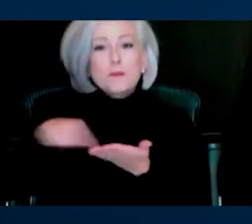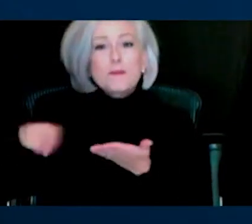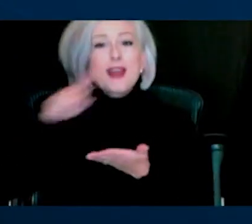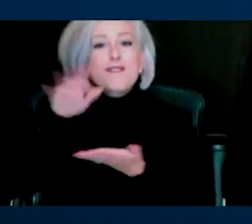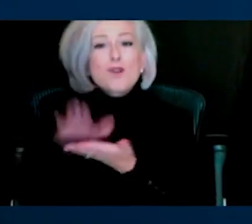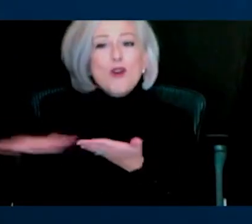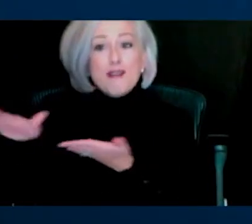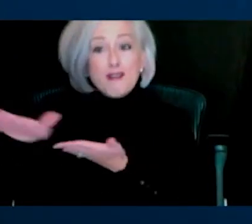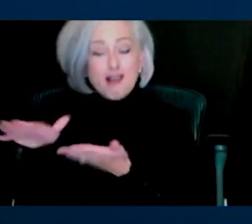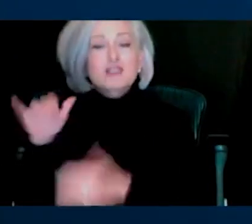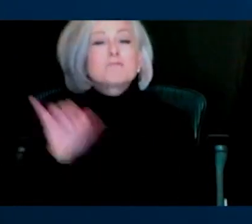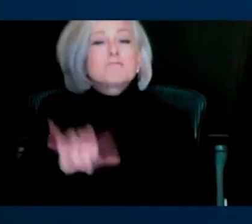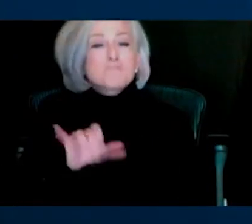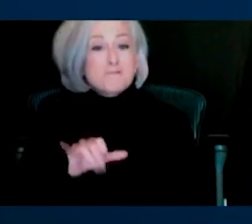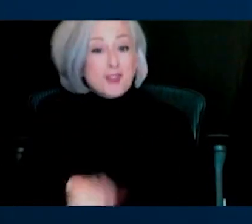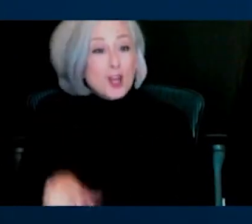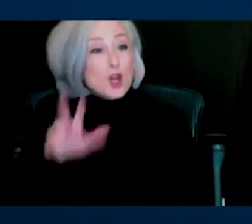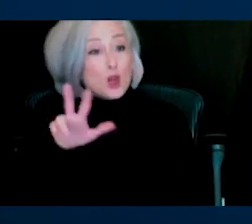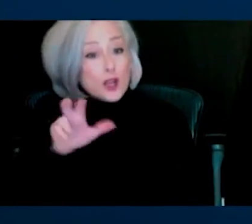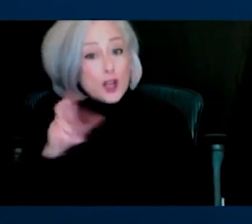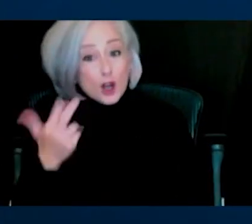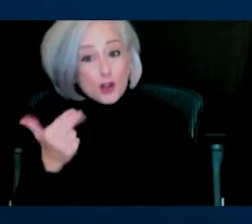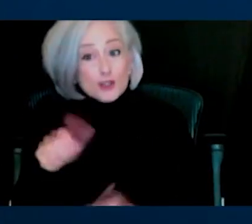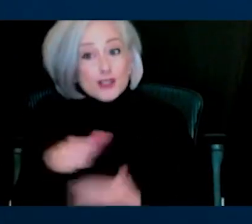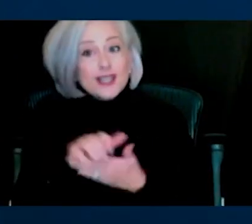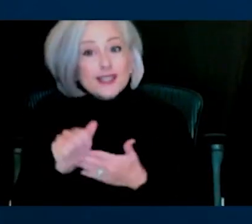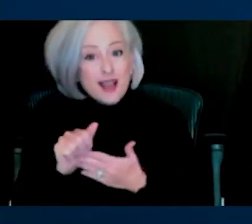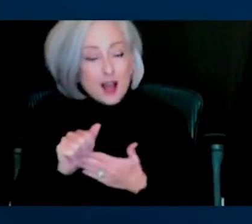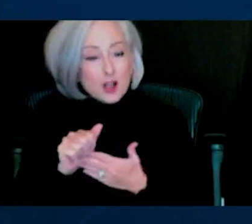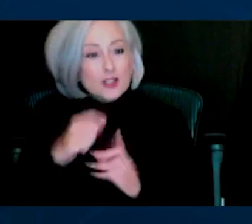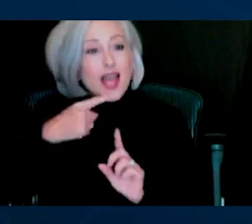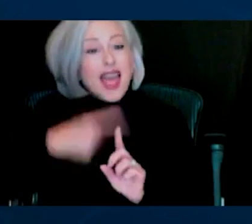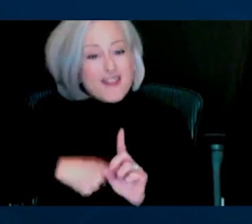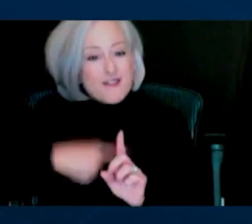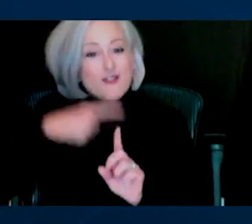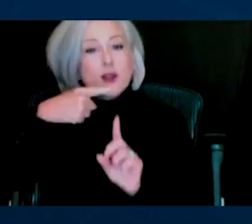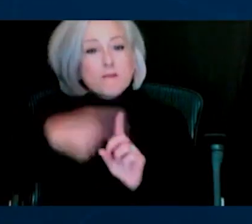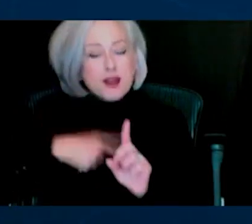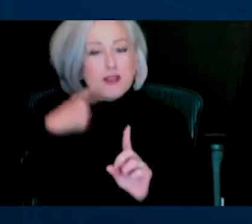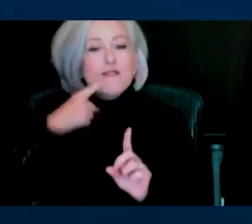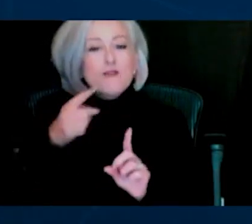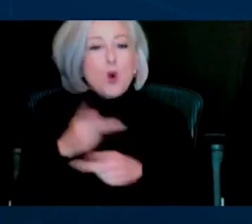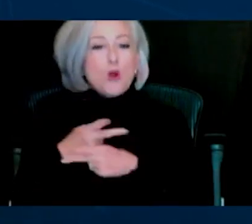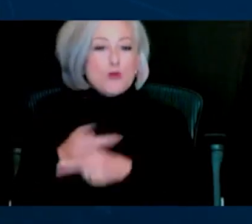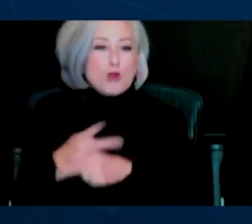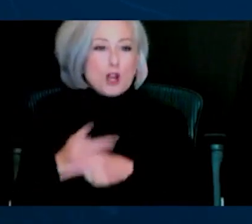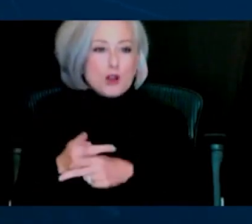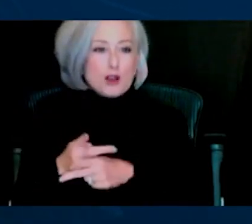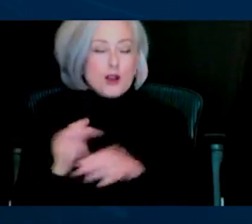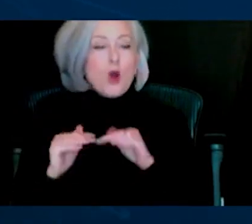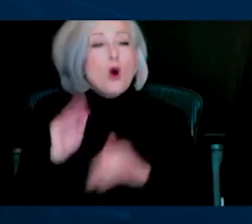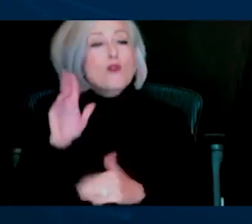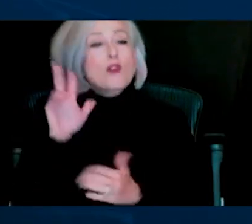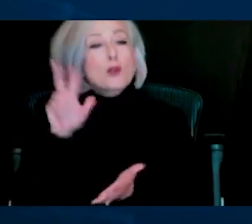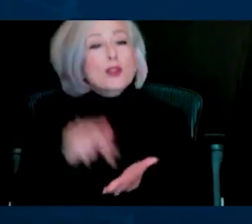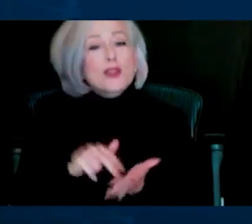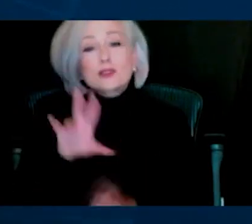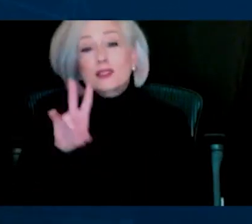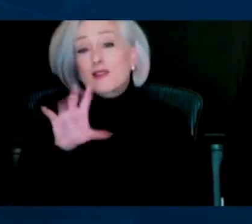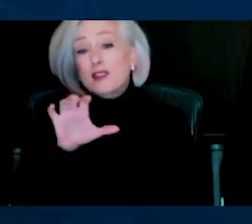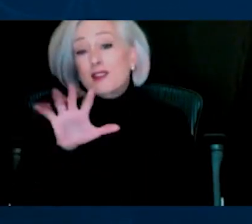out. $313 on average for products every month. Over $3,700 for products in a year.